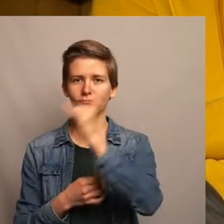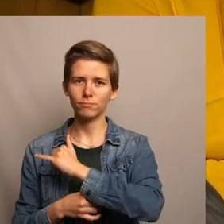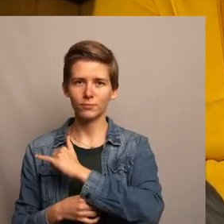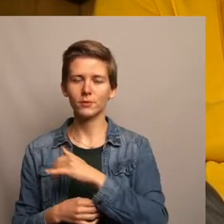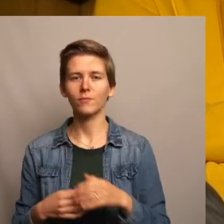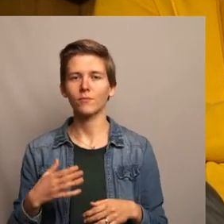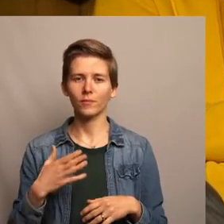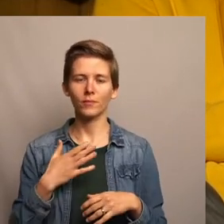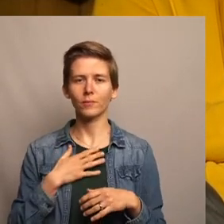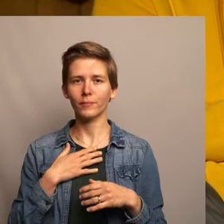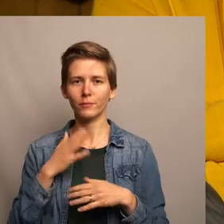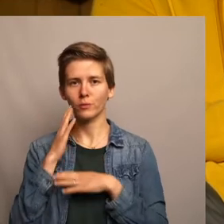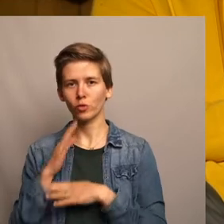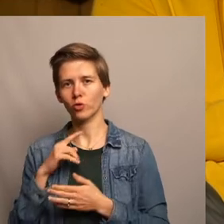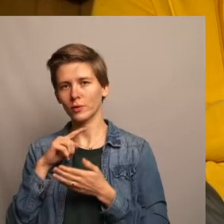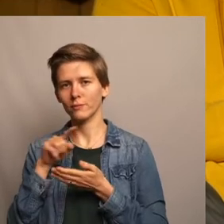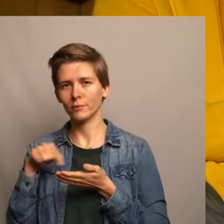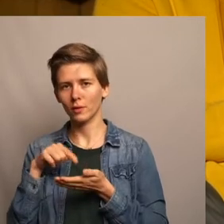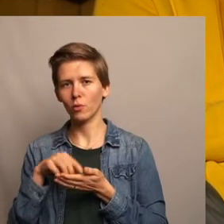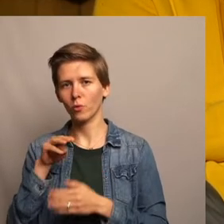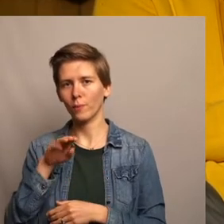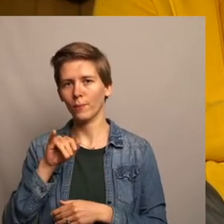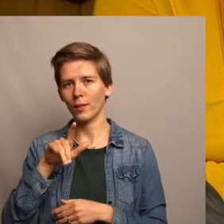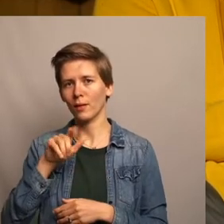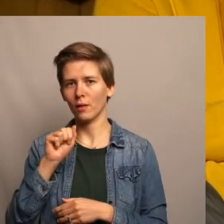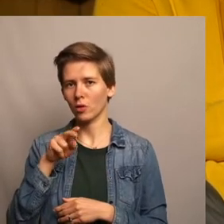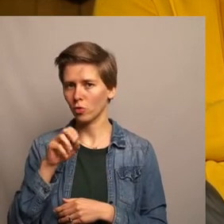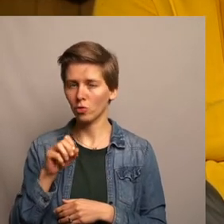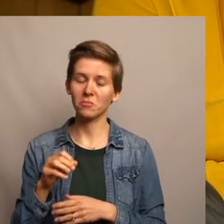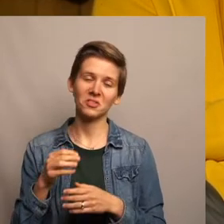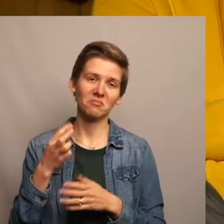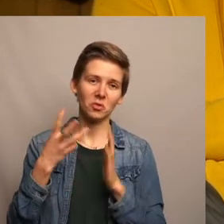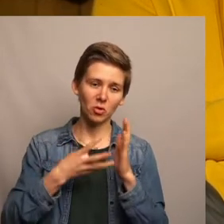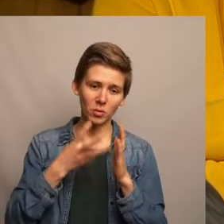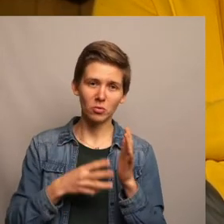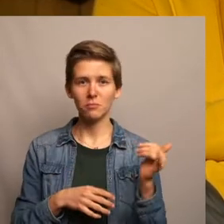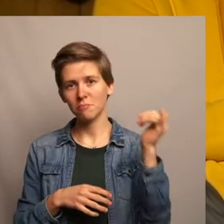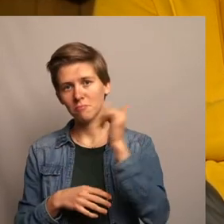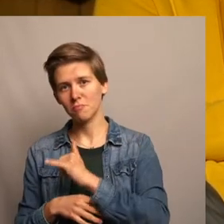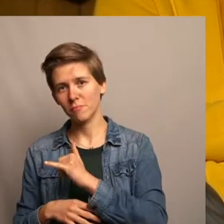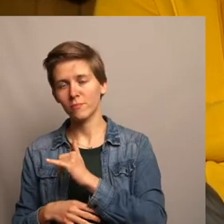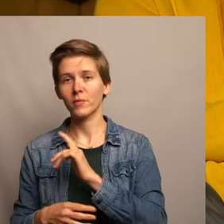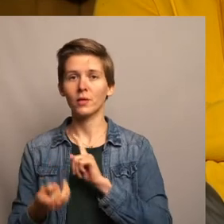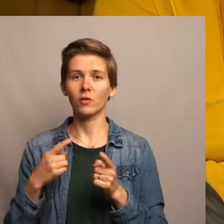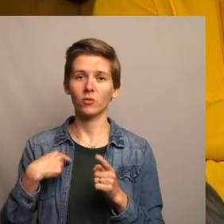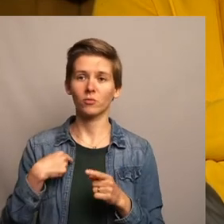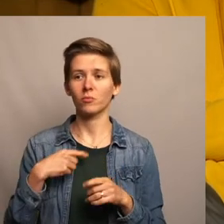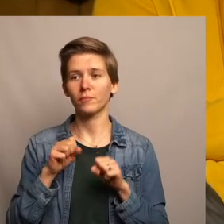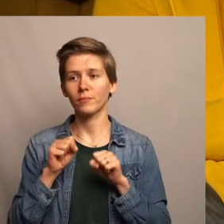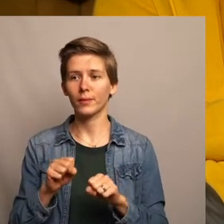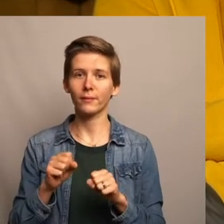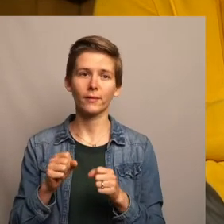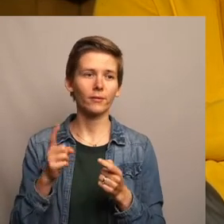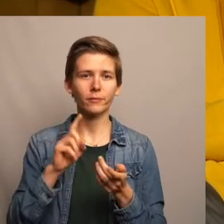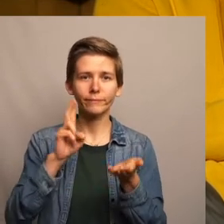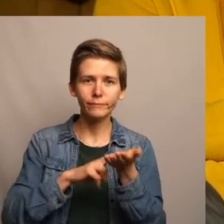city is Milan, so like it's 3 hours flight, and so like if I need, but the thing is like if I need to change my documents